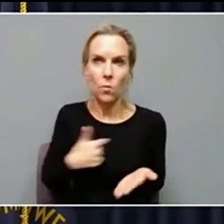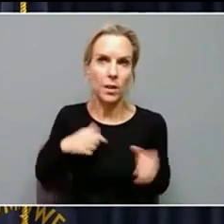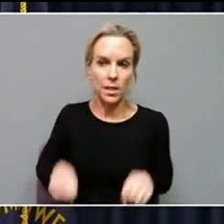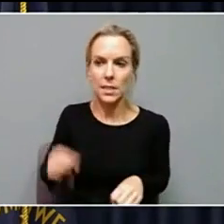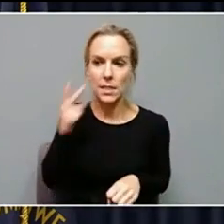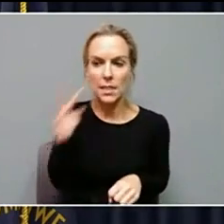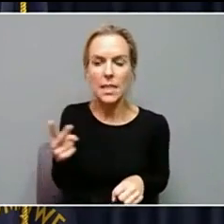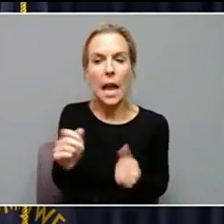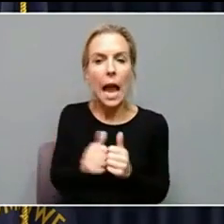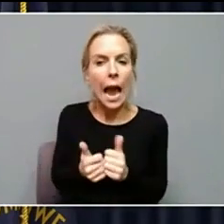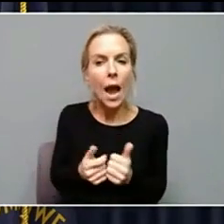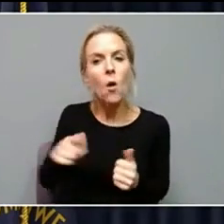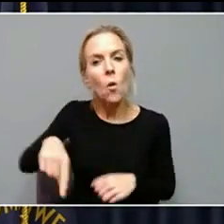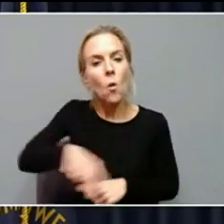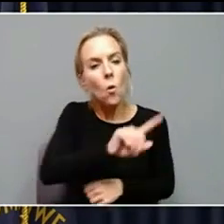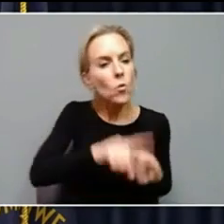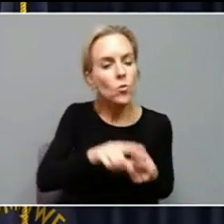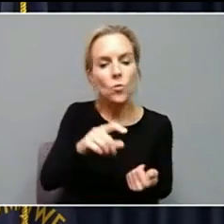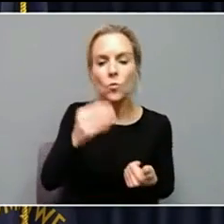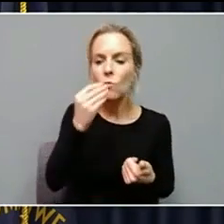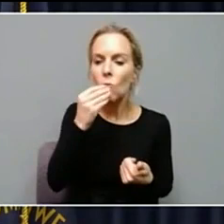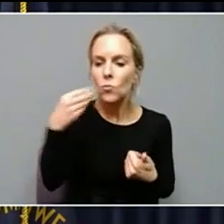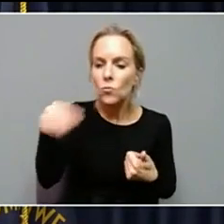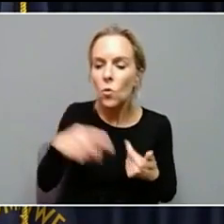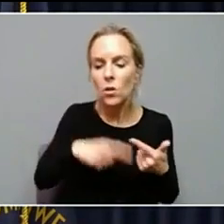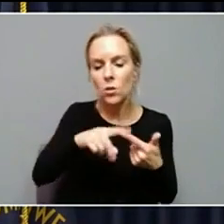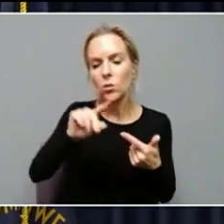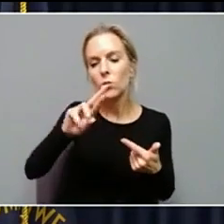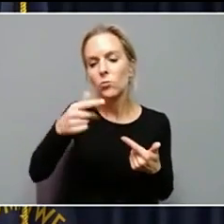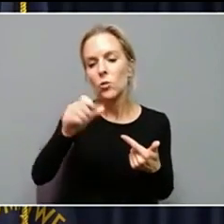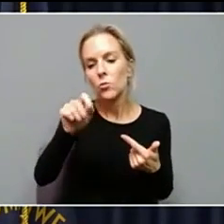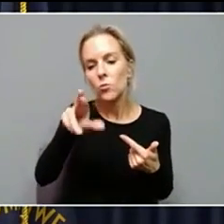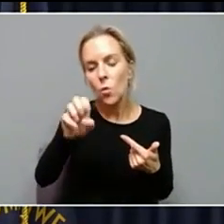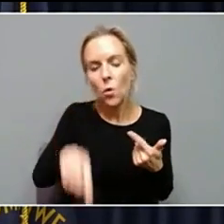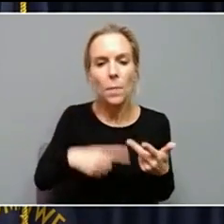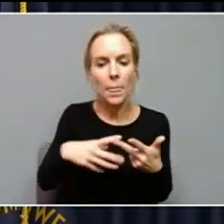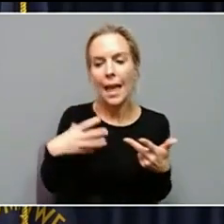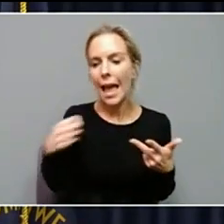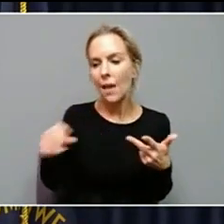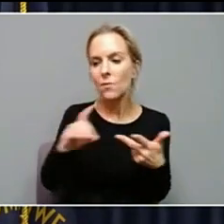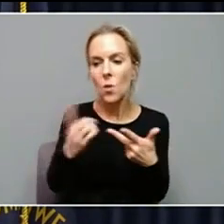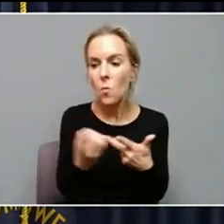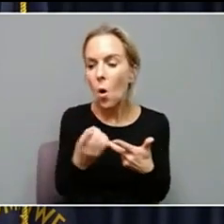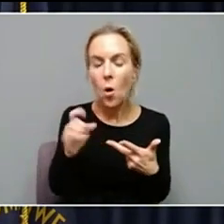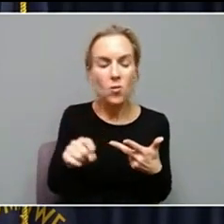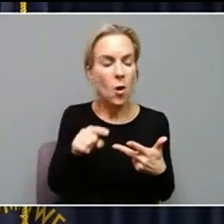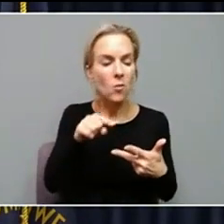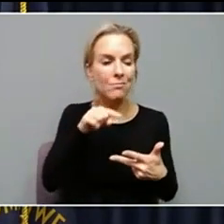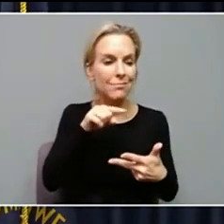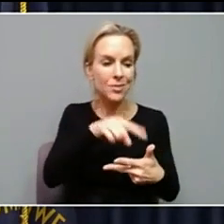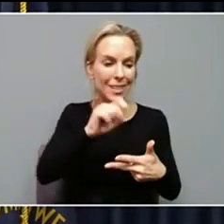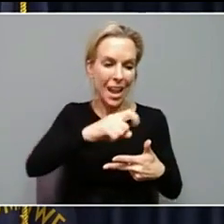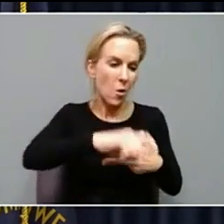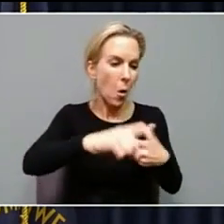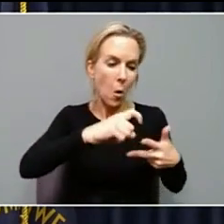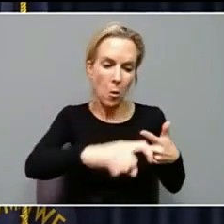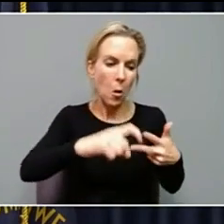drugstore or the grocery store or your local health department or calling any of them. And I'm pretty positive they'll come to